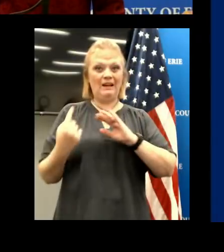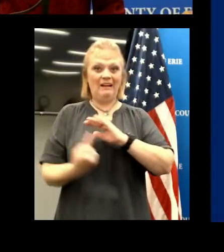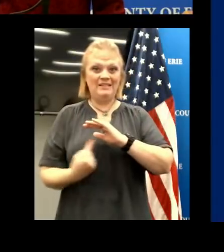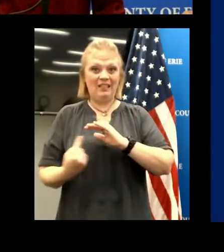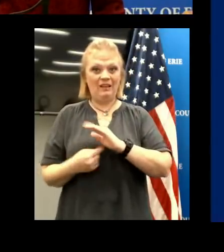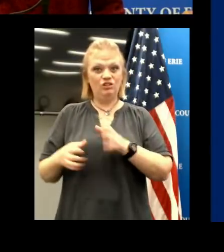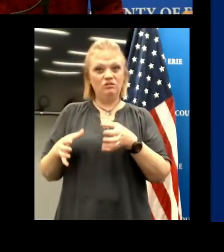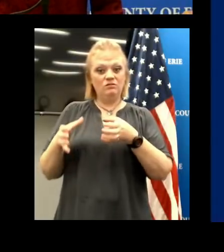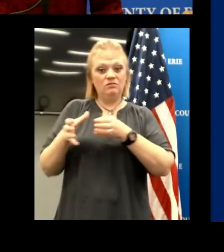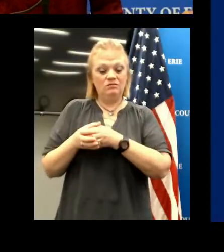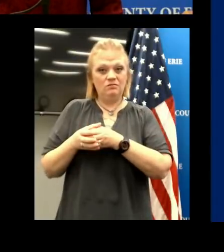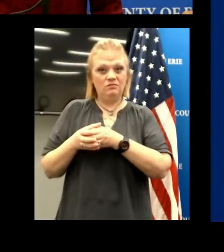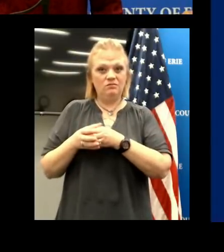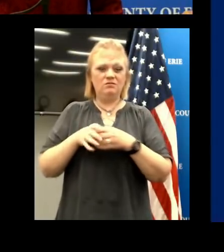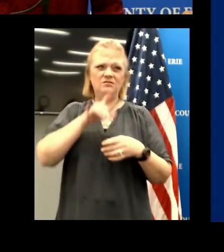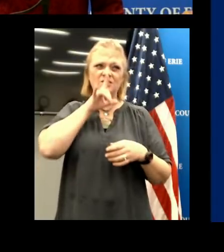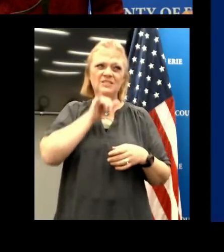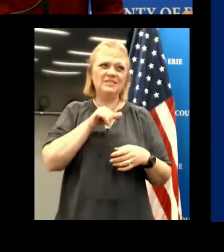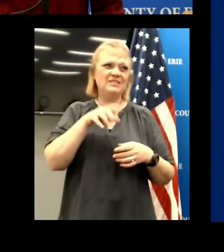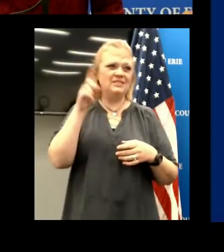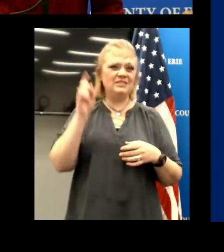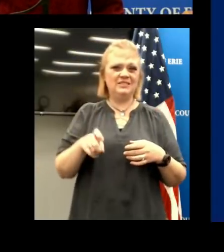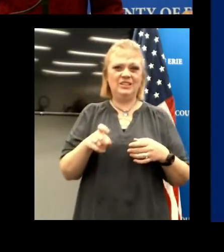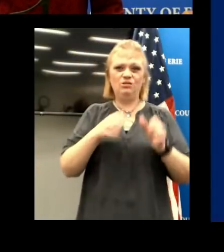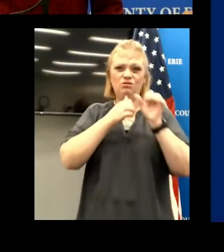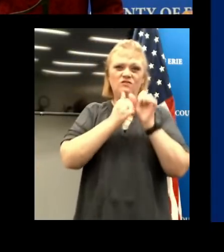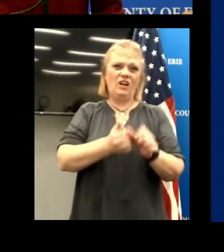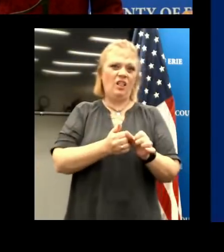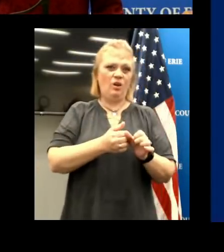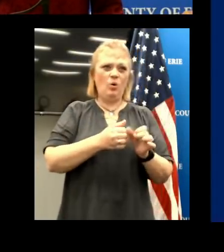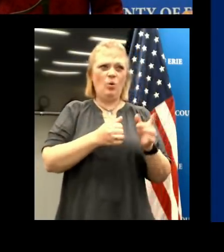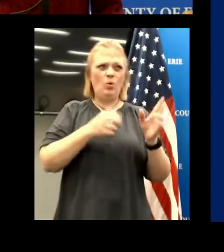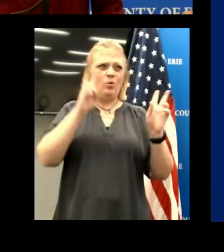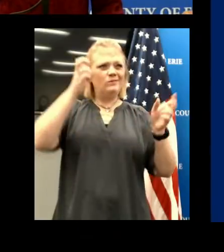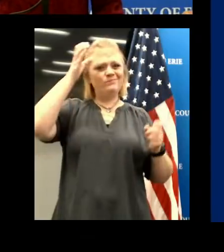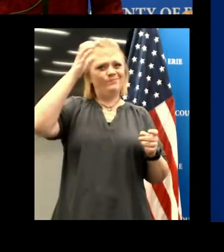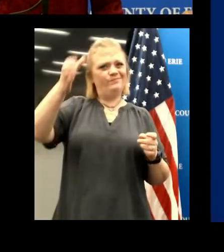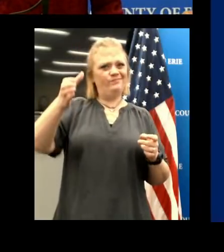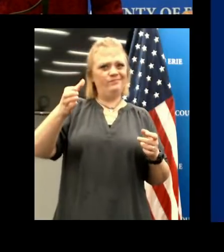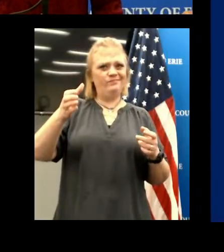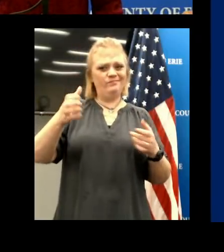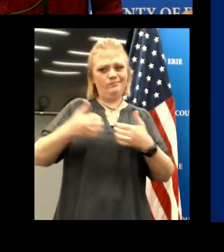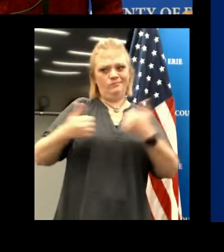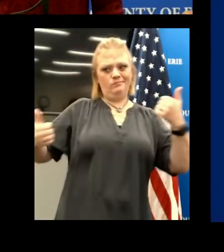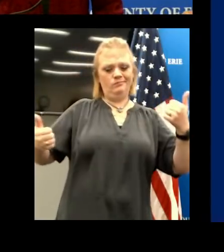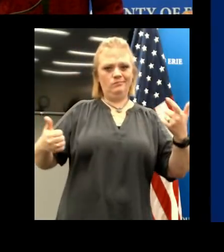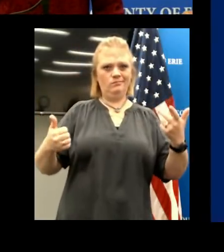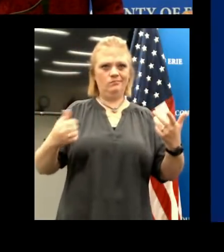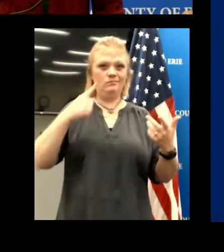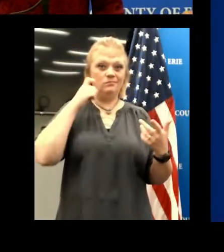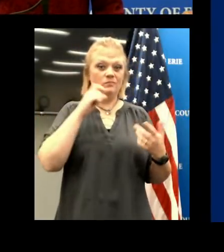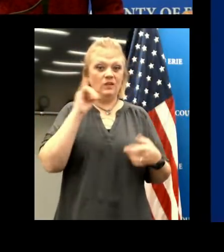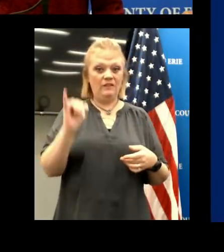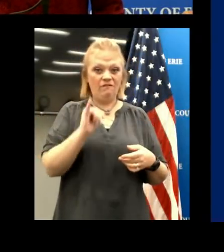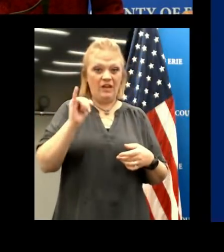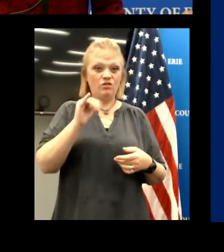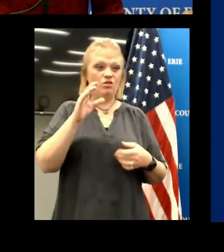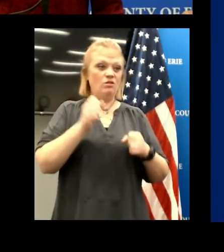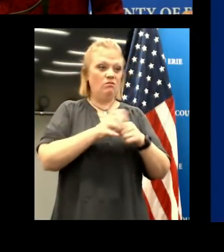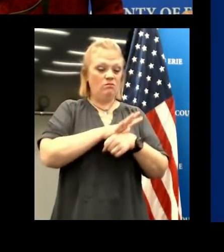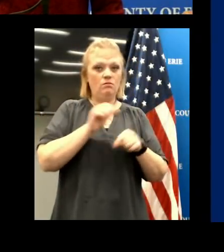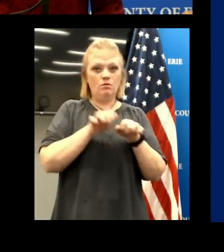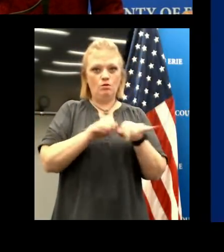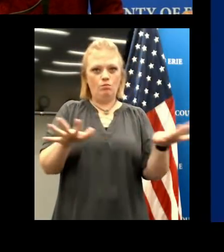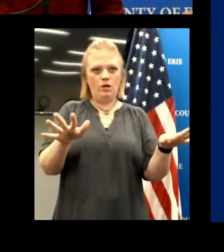or quarantine, you really need to adhere to that concept, because the infection, COVID-19, can